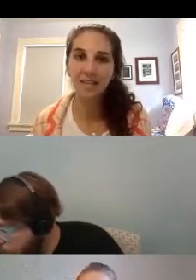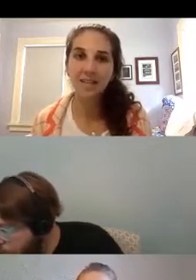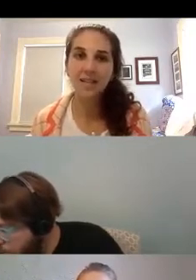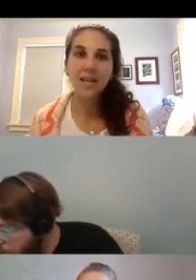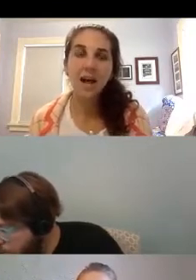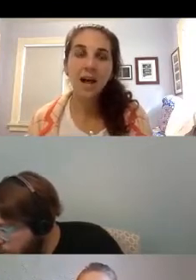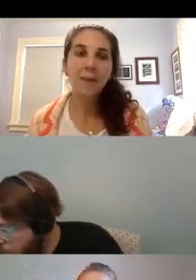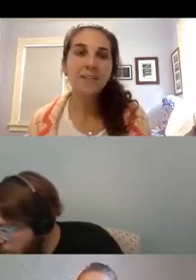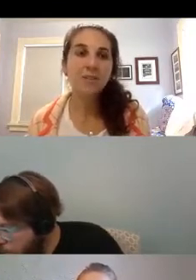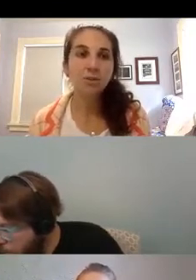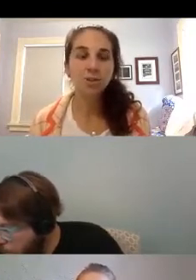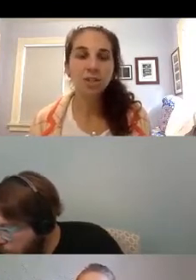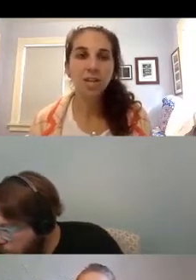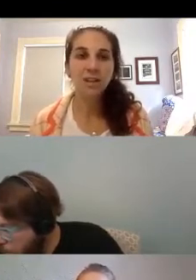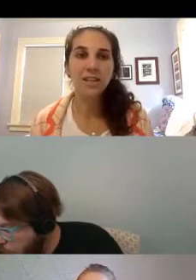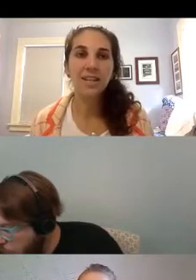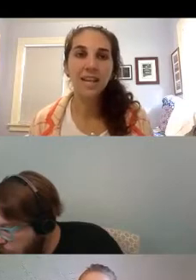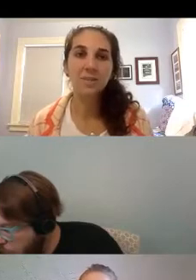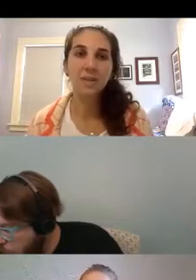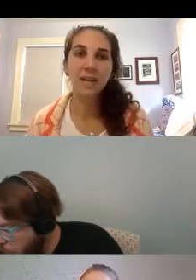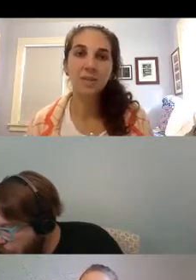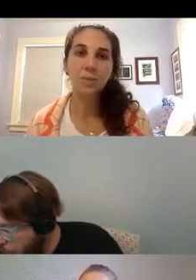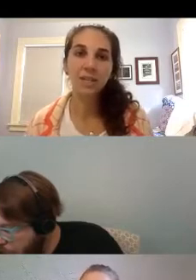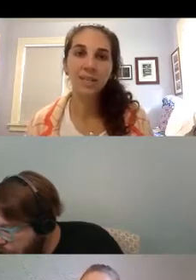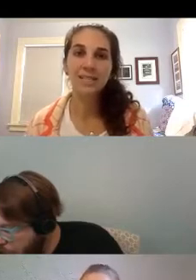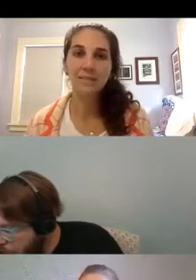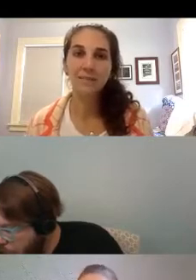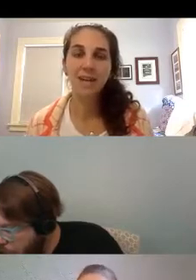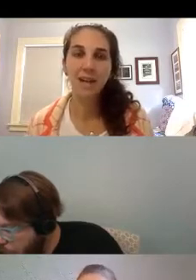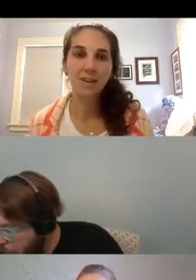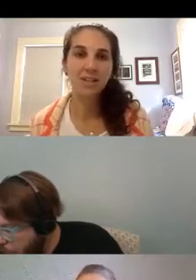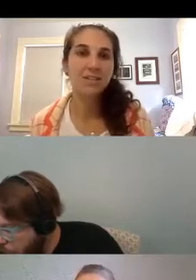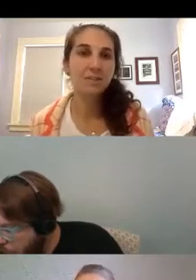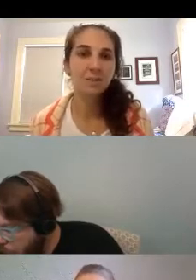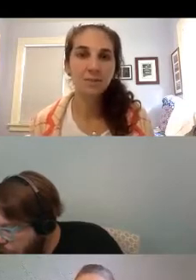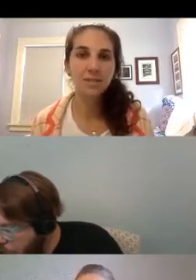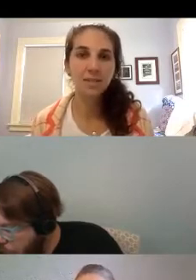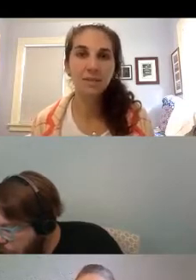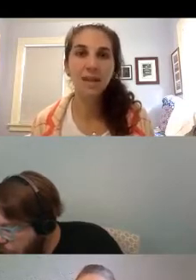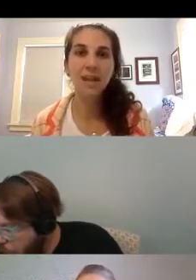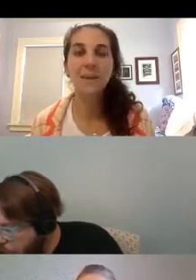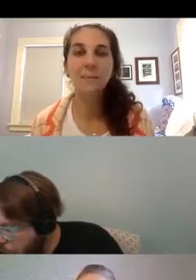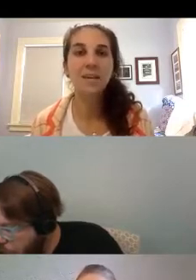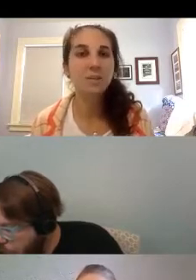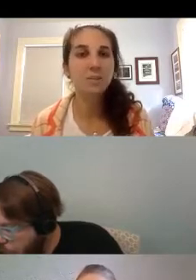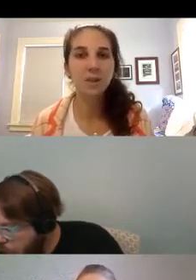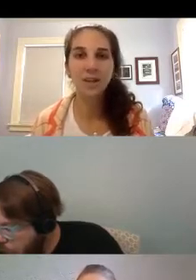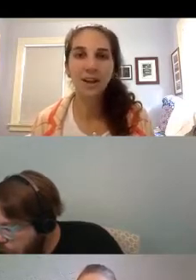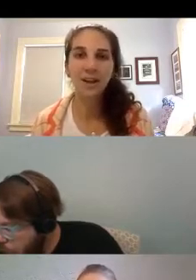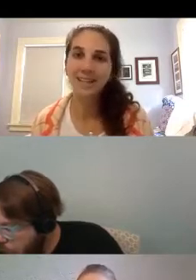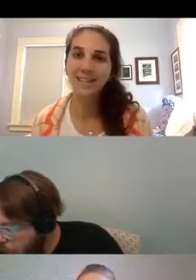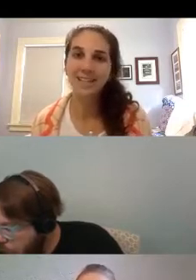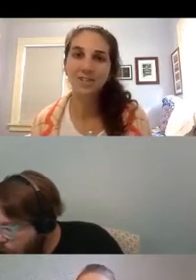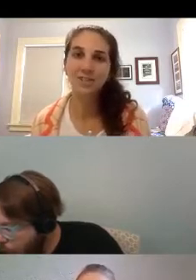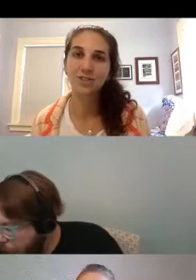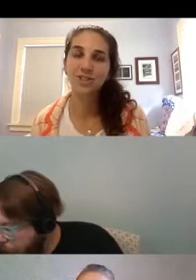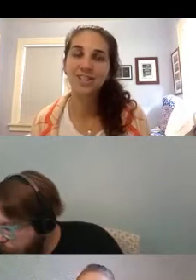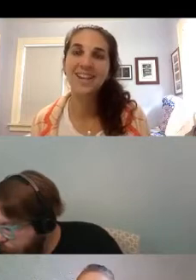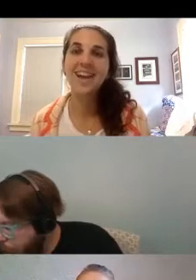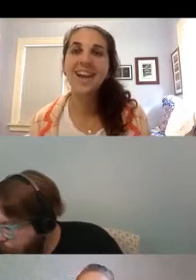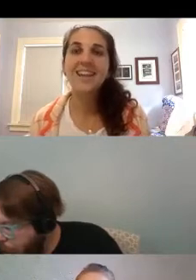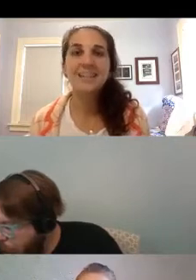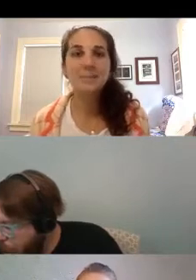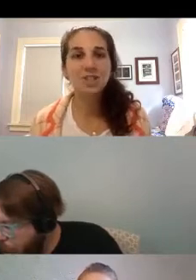thinking. As Nicole shared, the engagement guides work in different areas of the museum, and that because we are a non-collecting